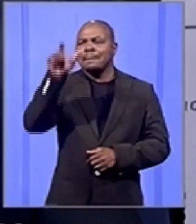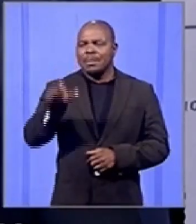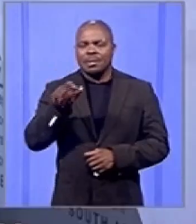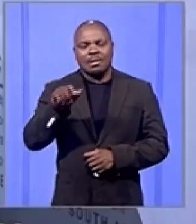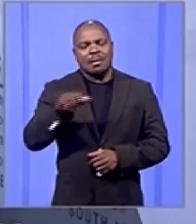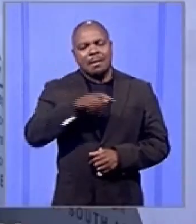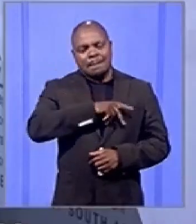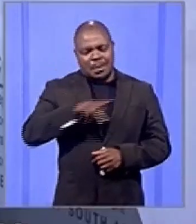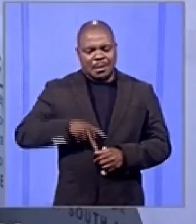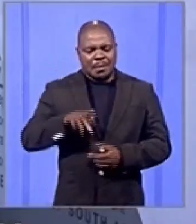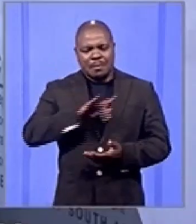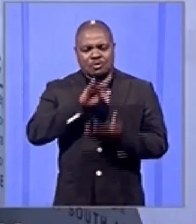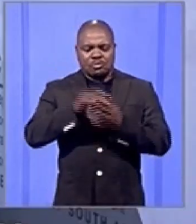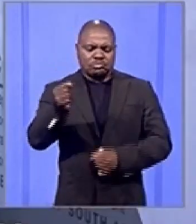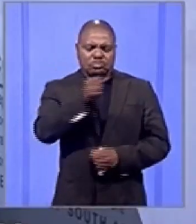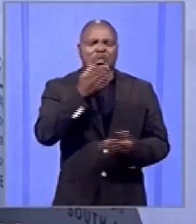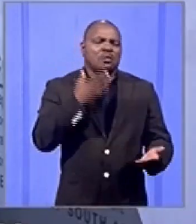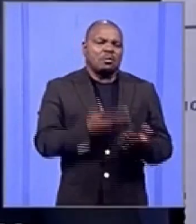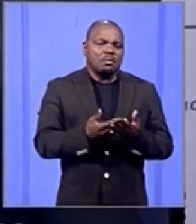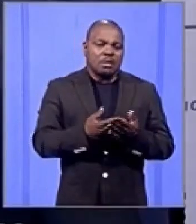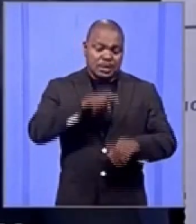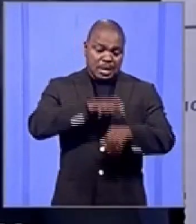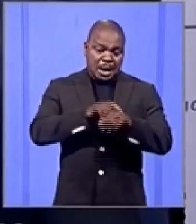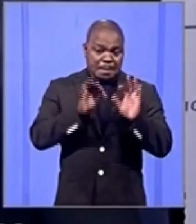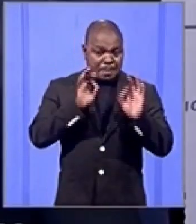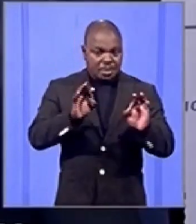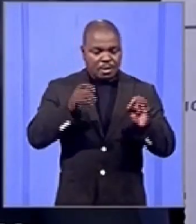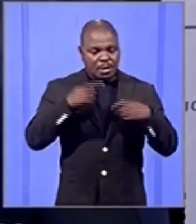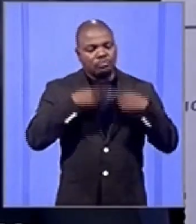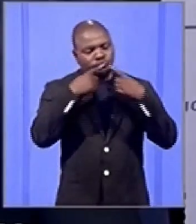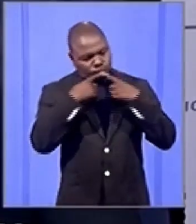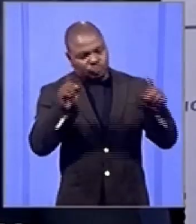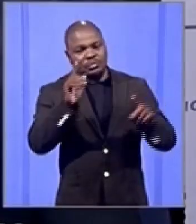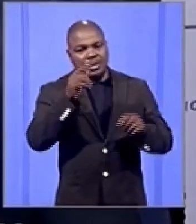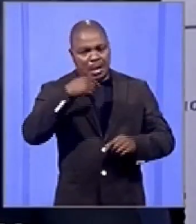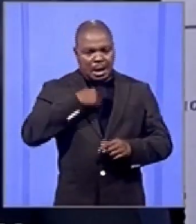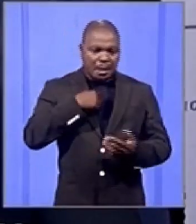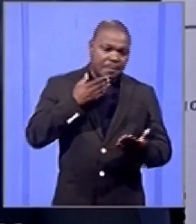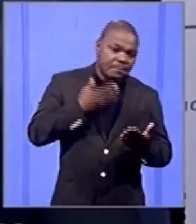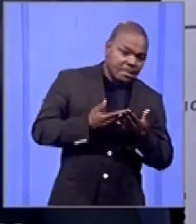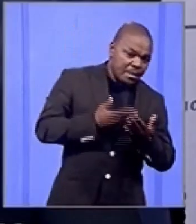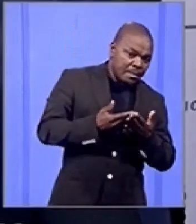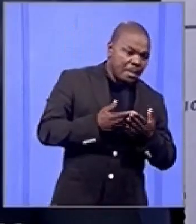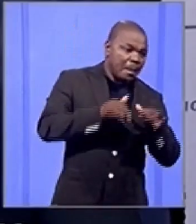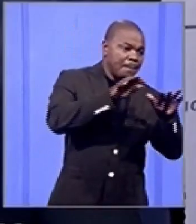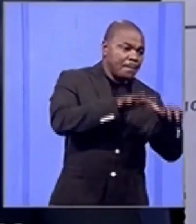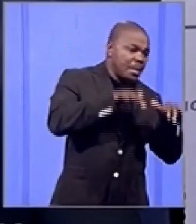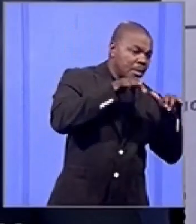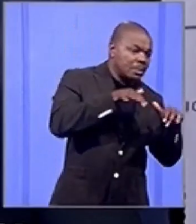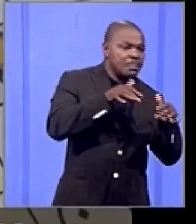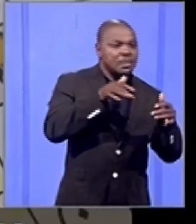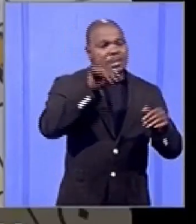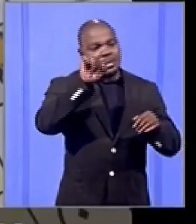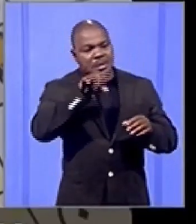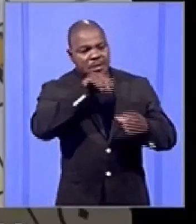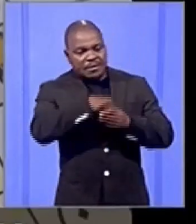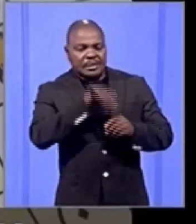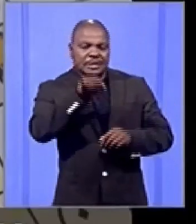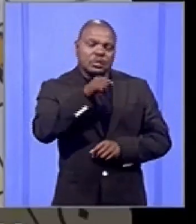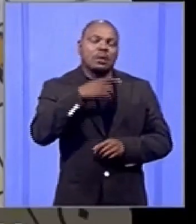premier. At the right time, I will tell everybody whether I'm available for parliamentary politics or not.